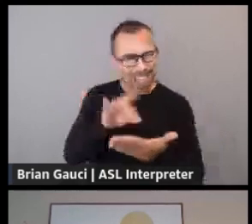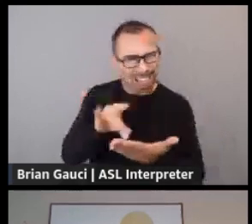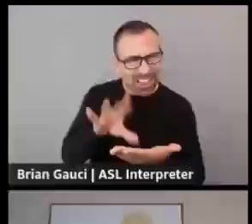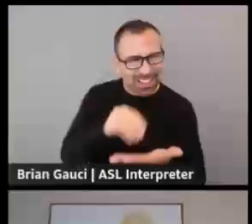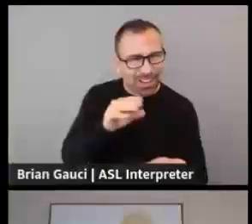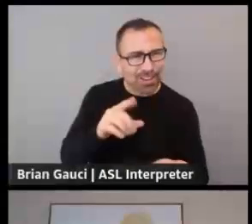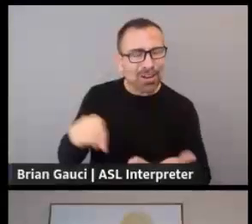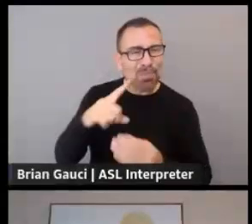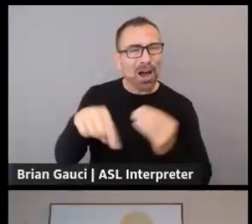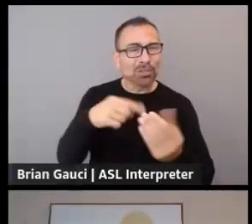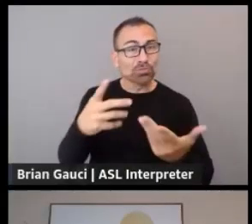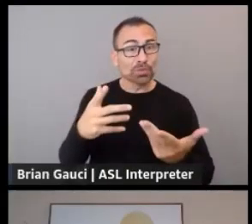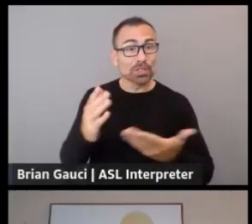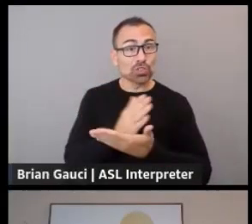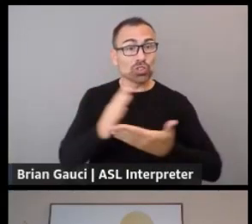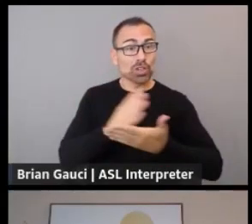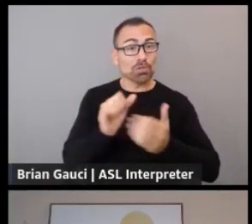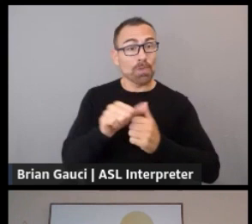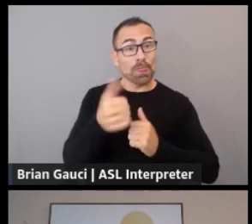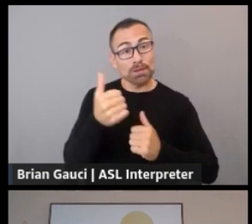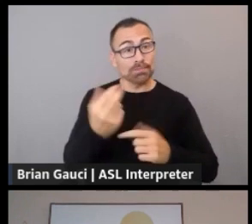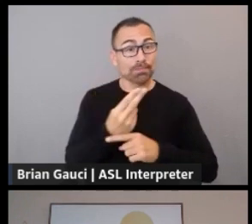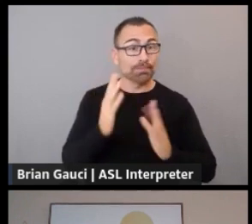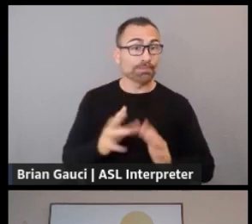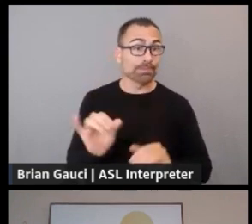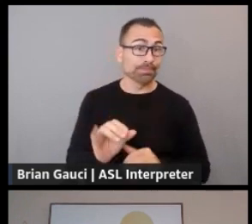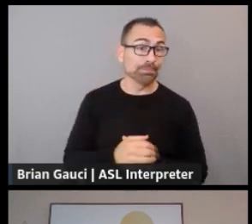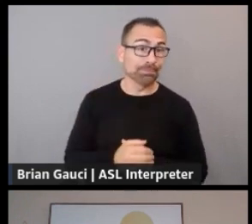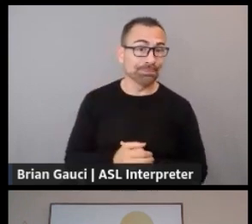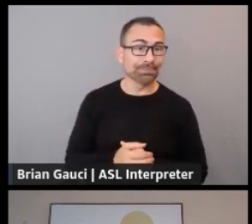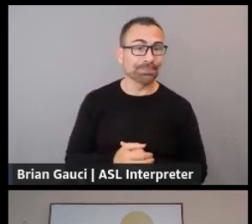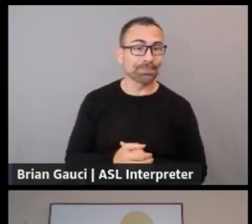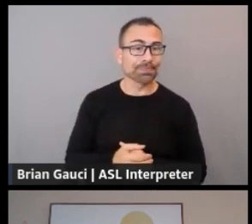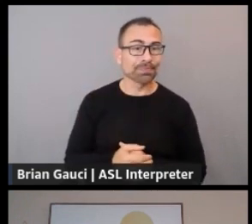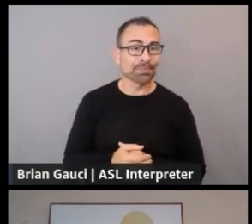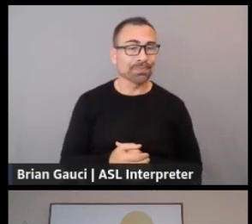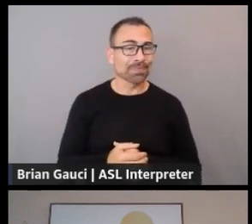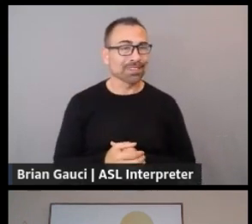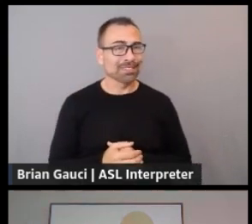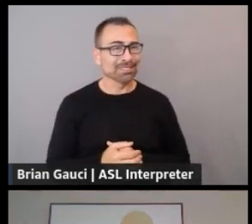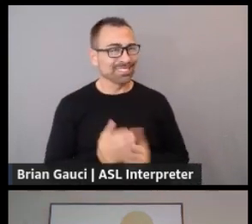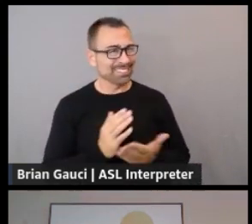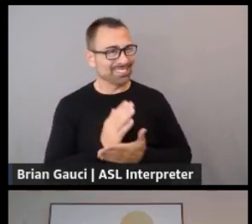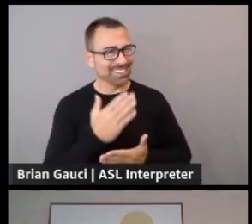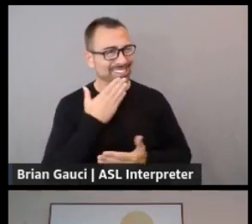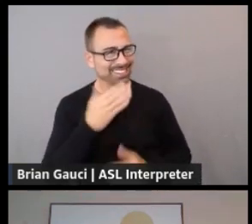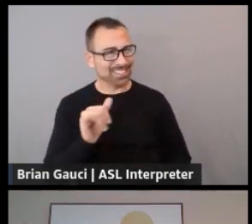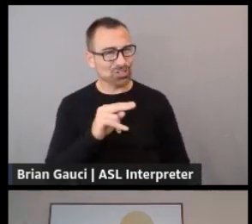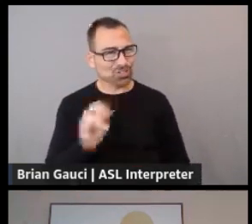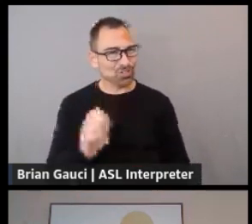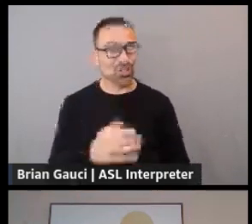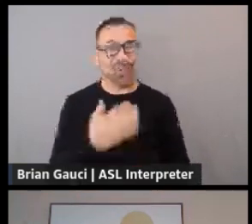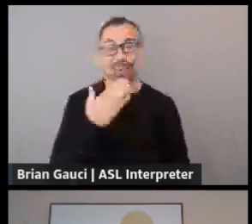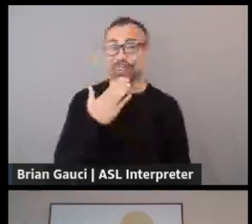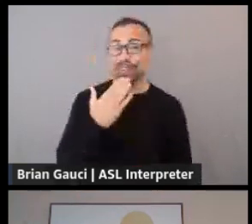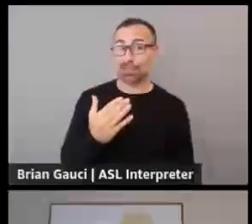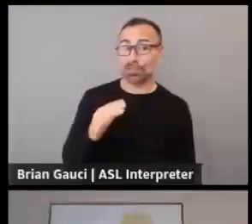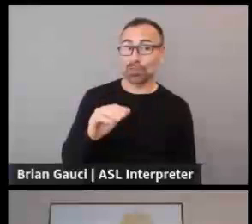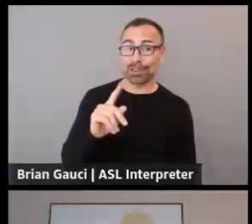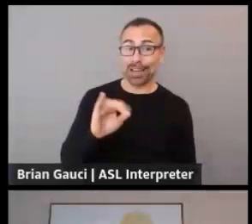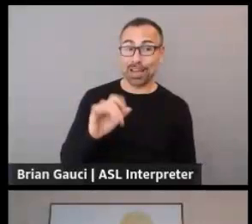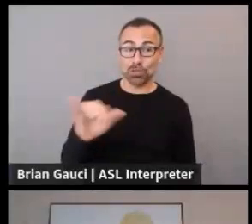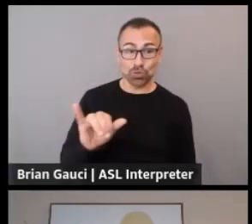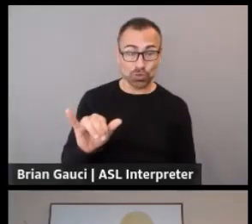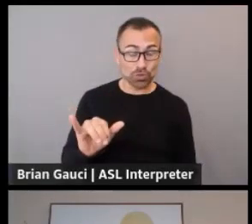share with other users. All right. Thank you, June. And thanks both to June and Kyle for joining us. I mean,